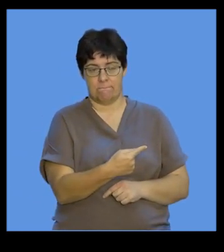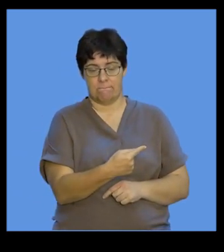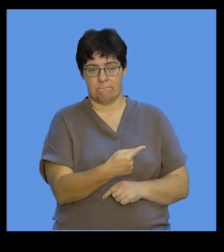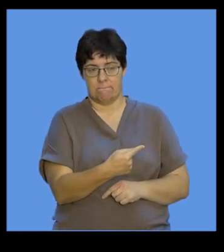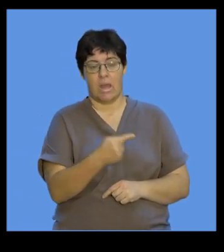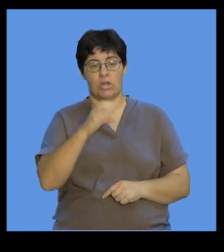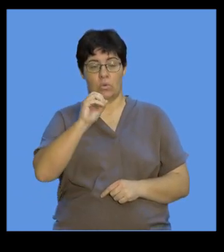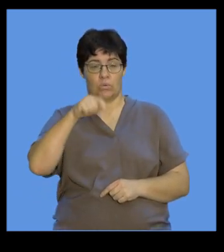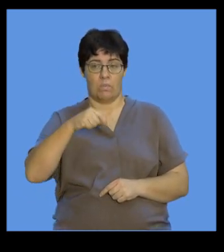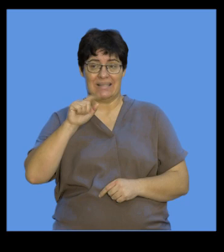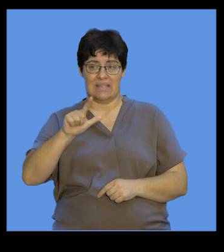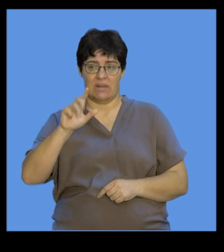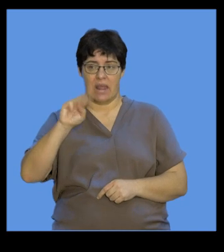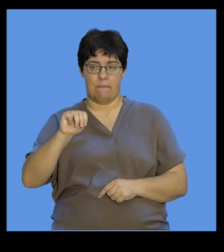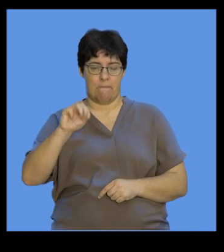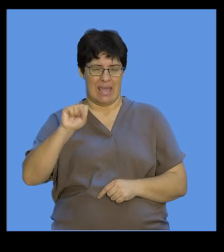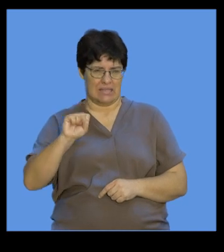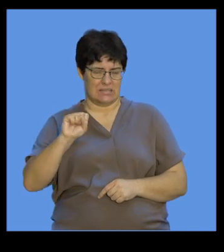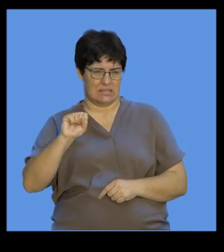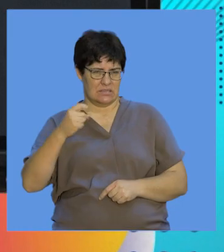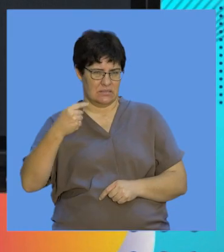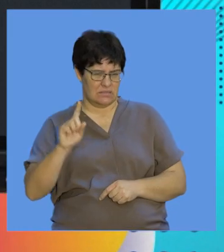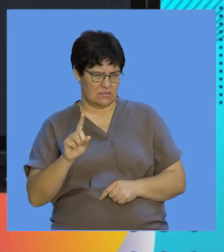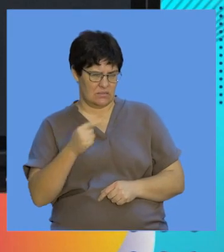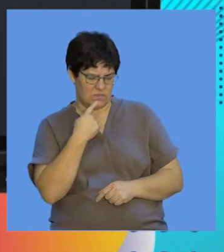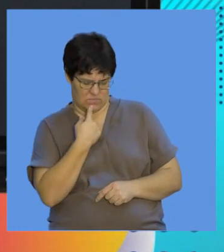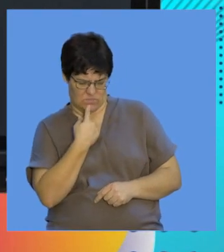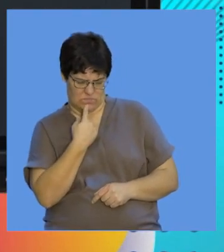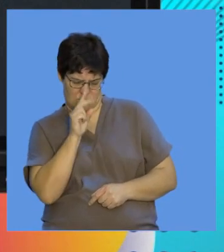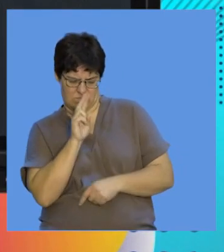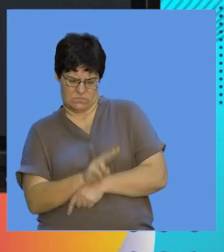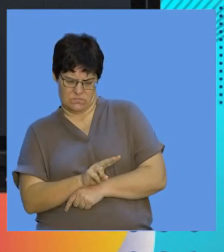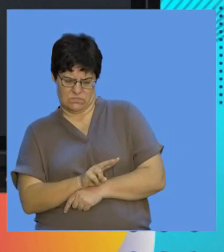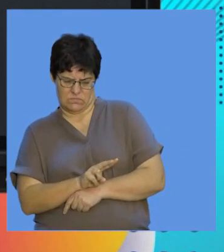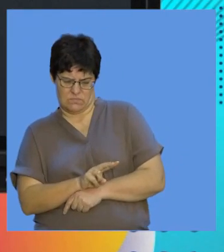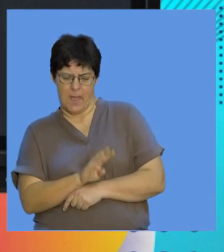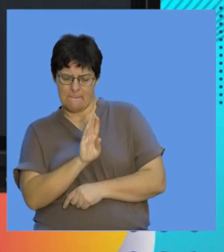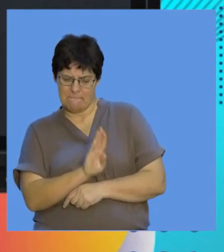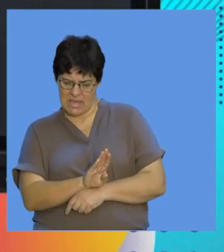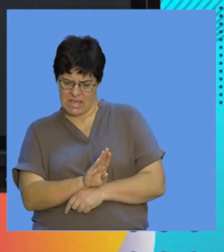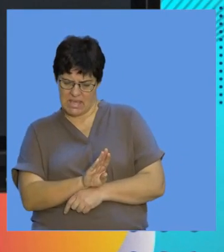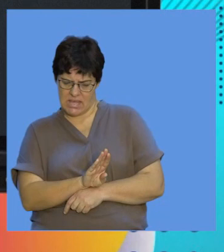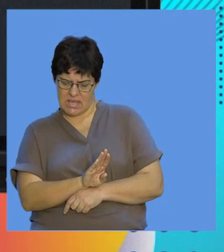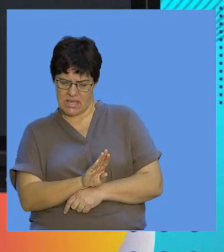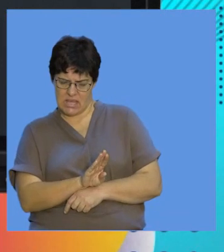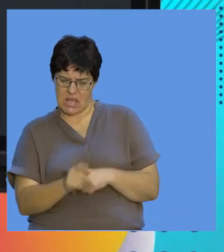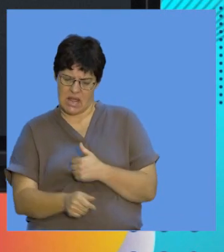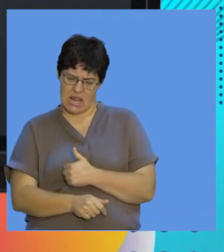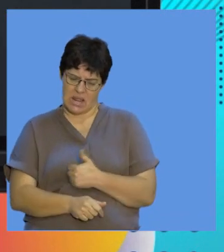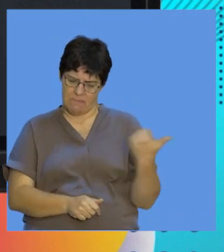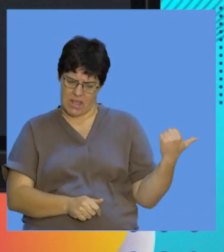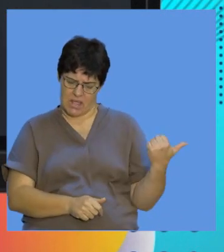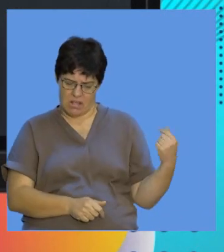I now look at this and go, logically, ball B should be going to the left. Ball B needs to